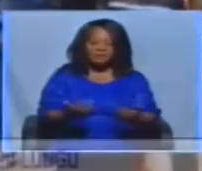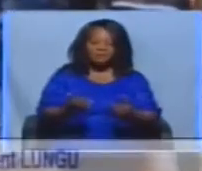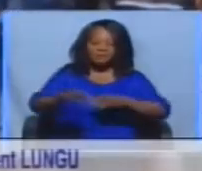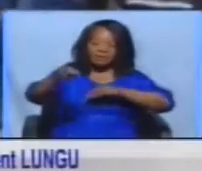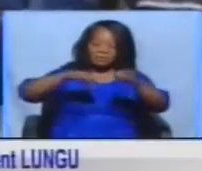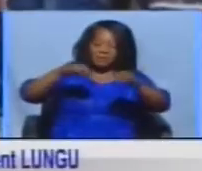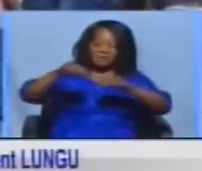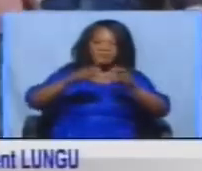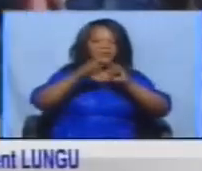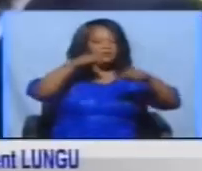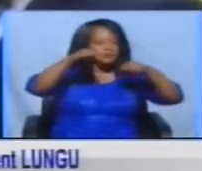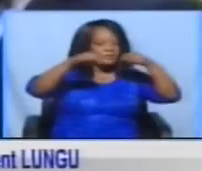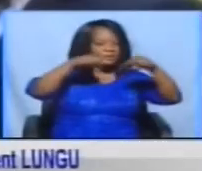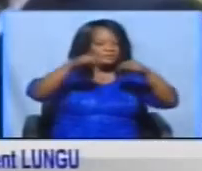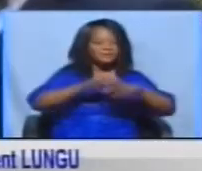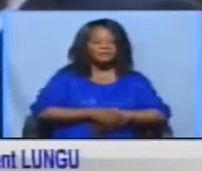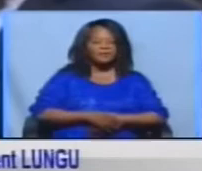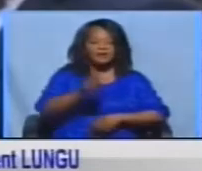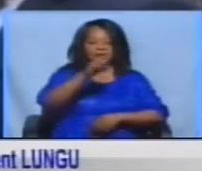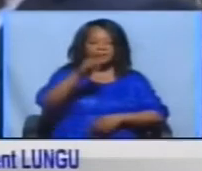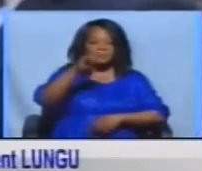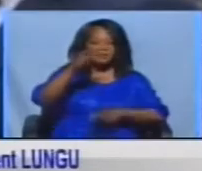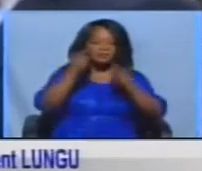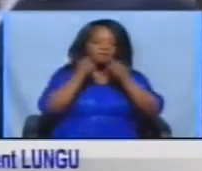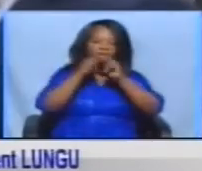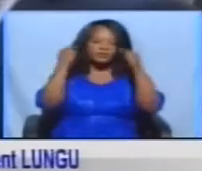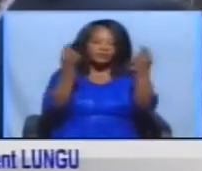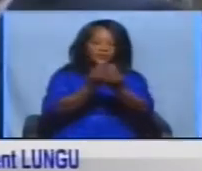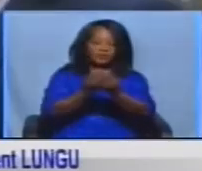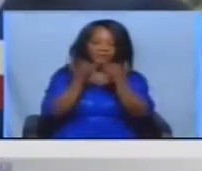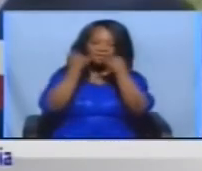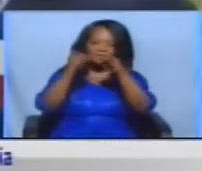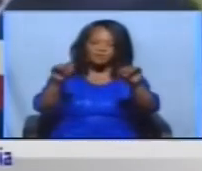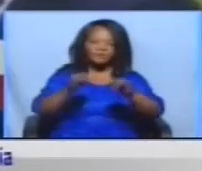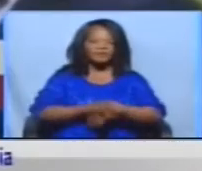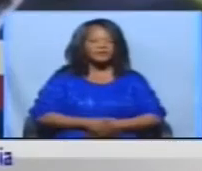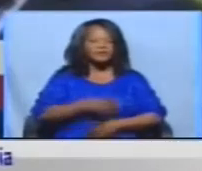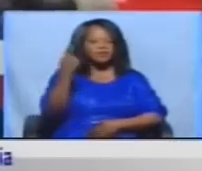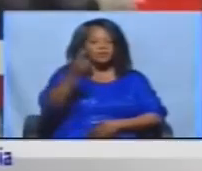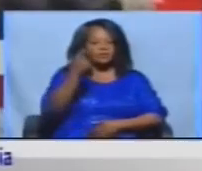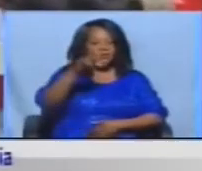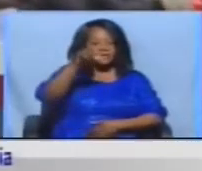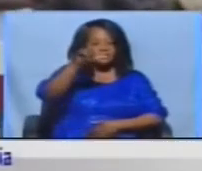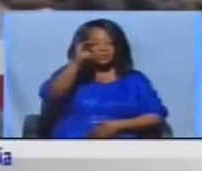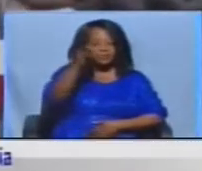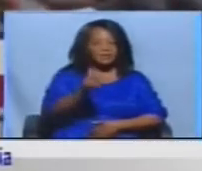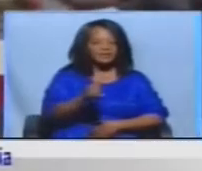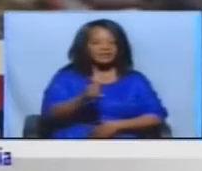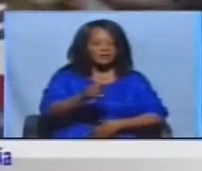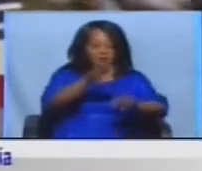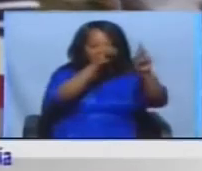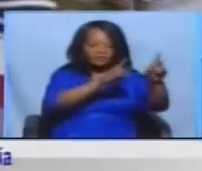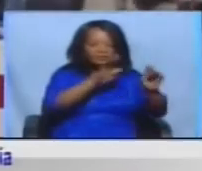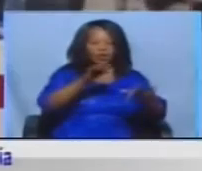management. The unions have told ZNBC News that the workers' protest follows Luansha Copper Mines' decision not to give the workers